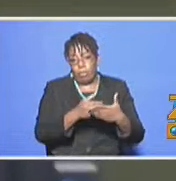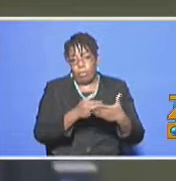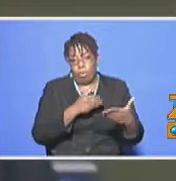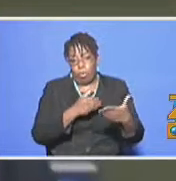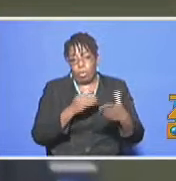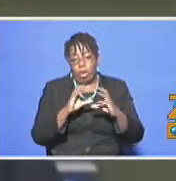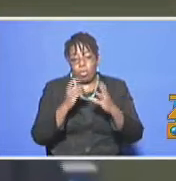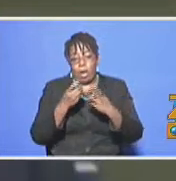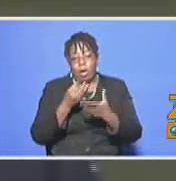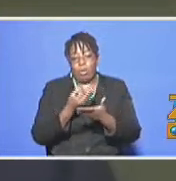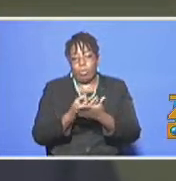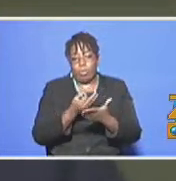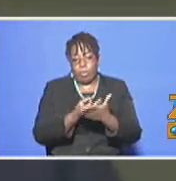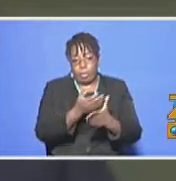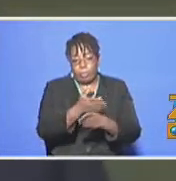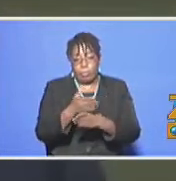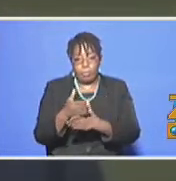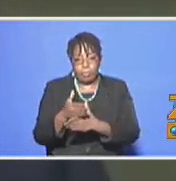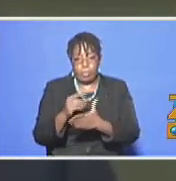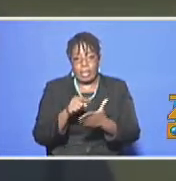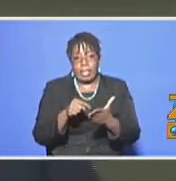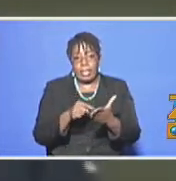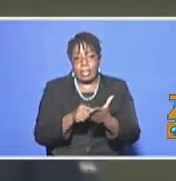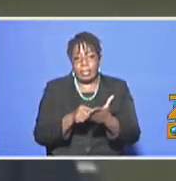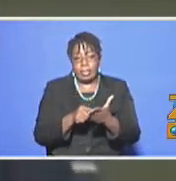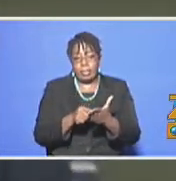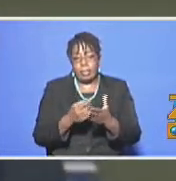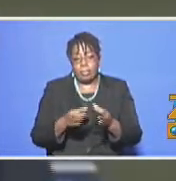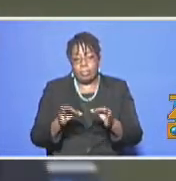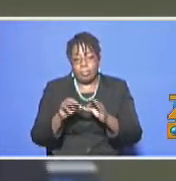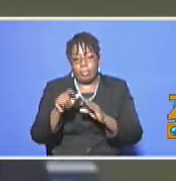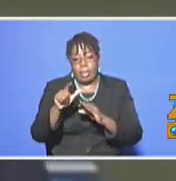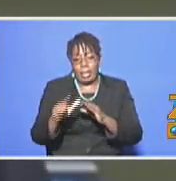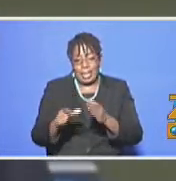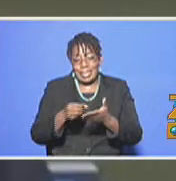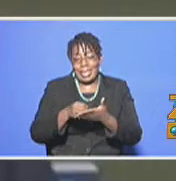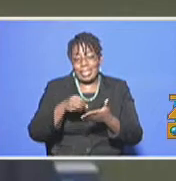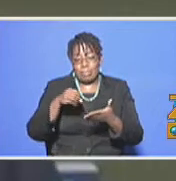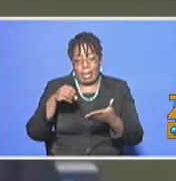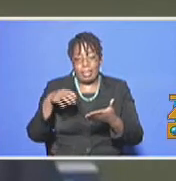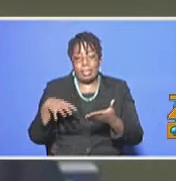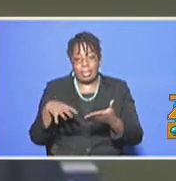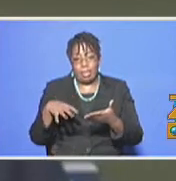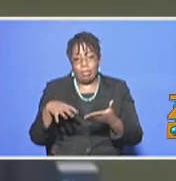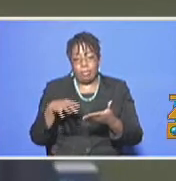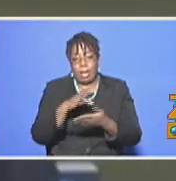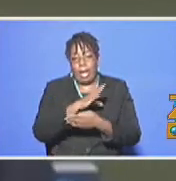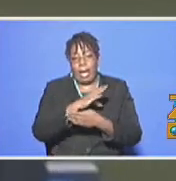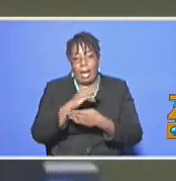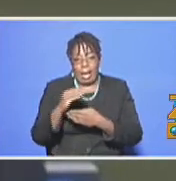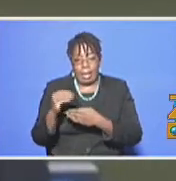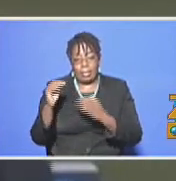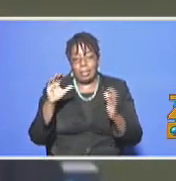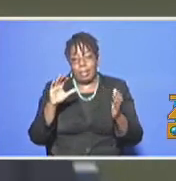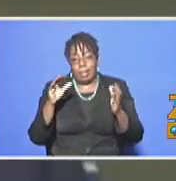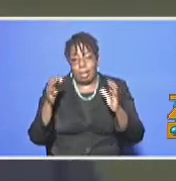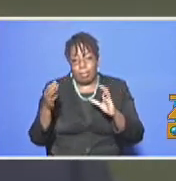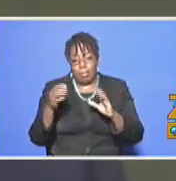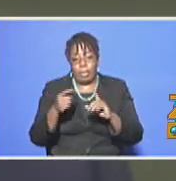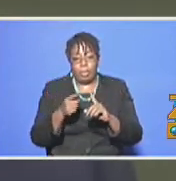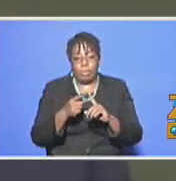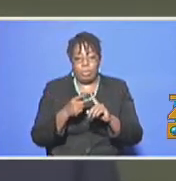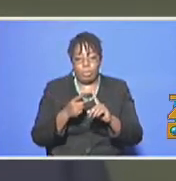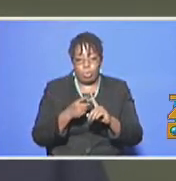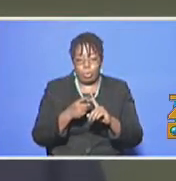distribution. This is significantly less expensive and compared to